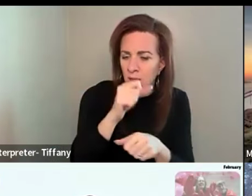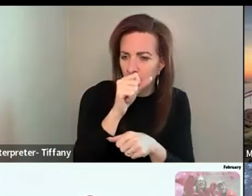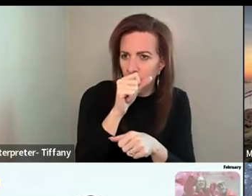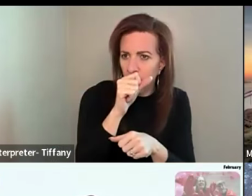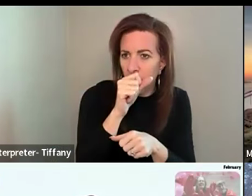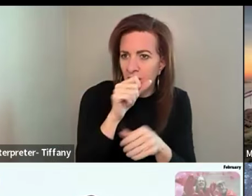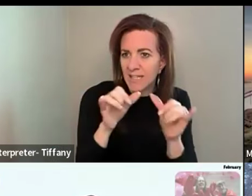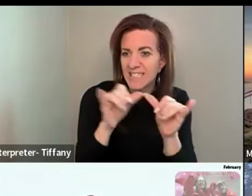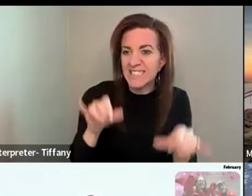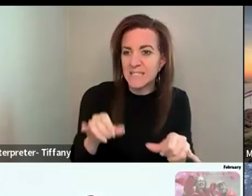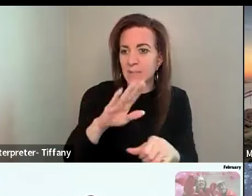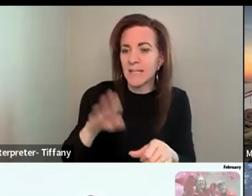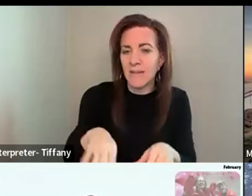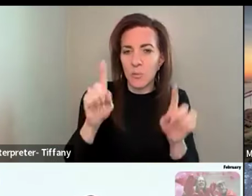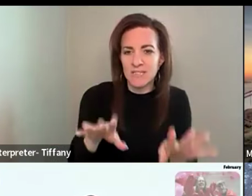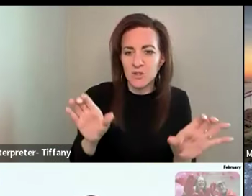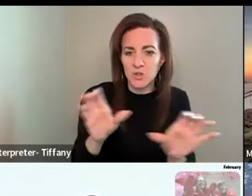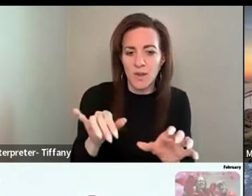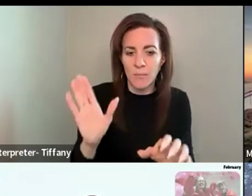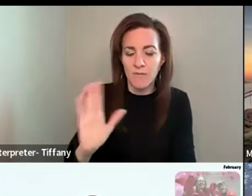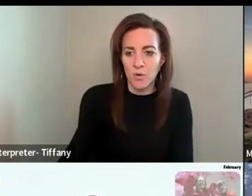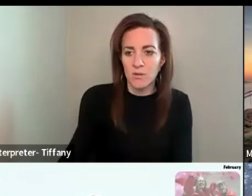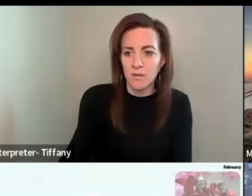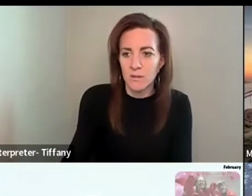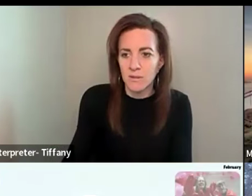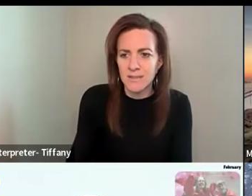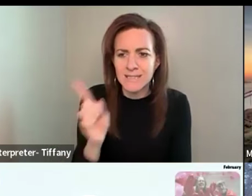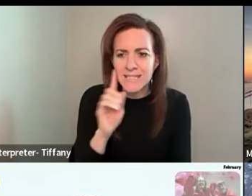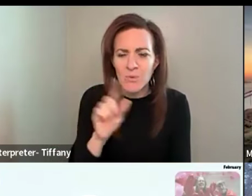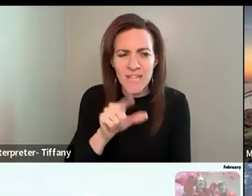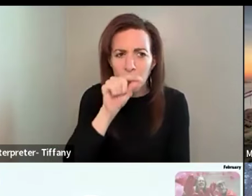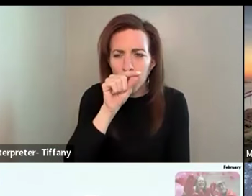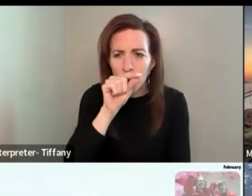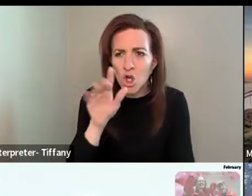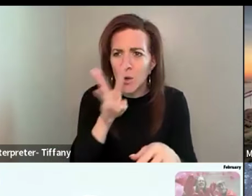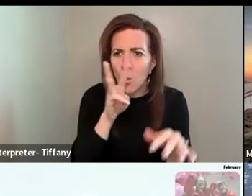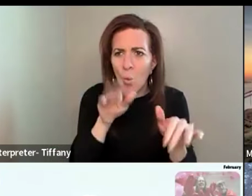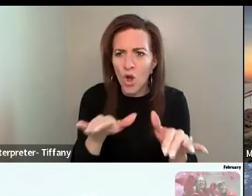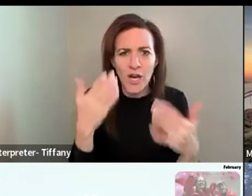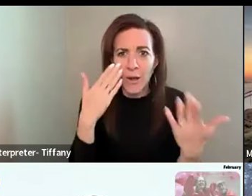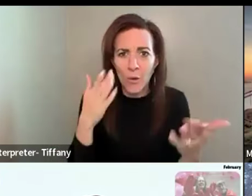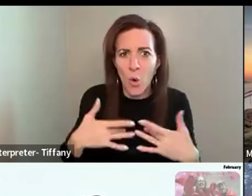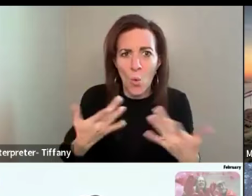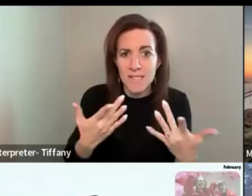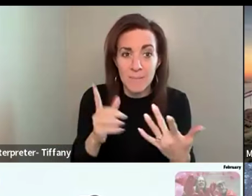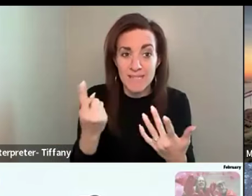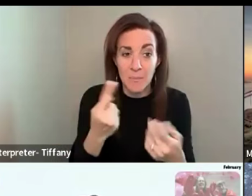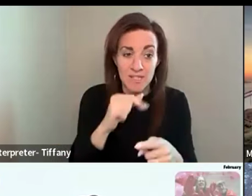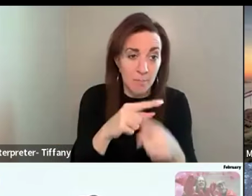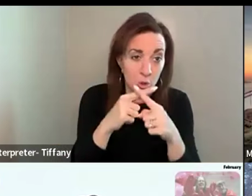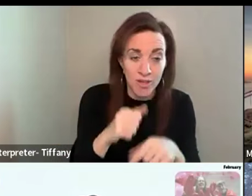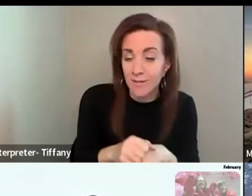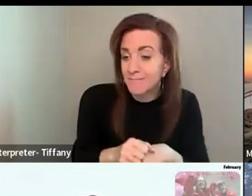in a system that has never been tested to do it before. I will update too is regarding our fiscal audits. The